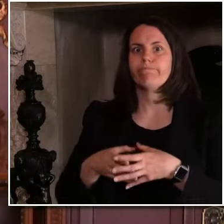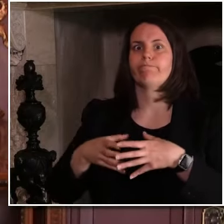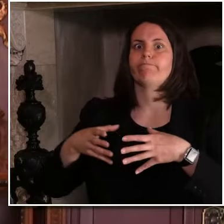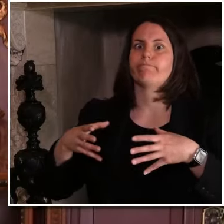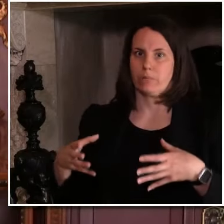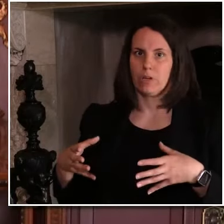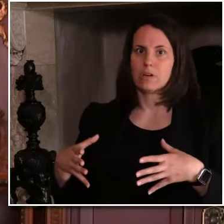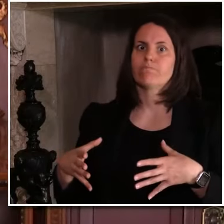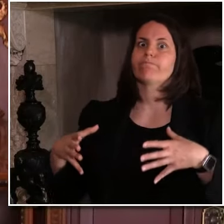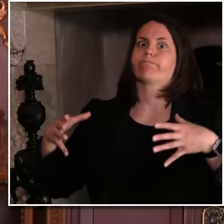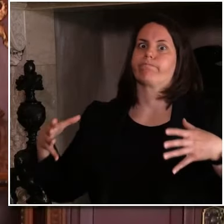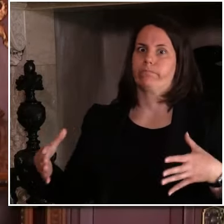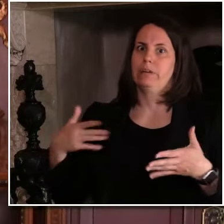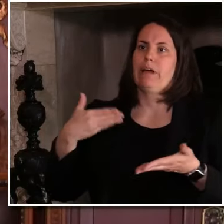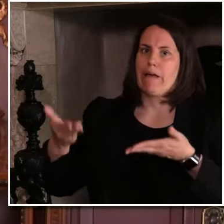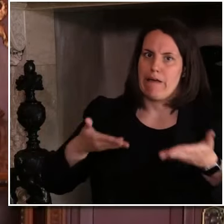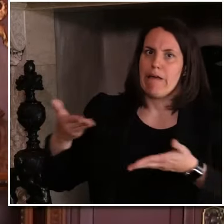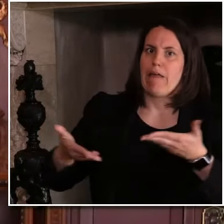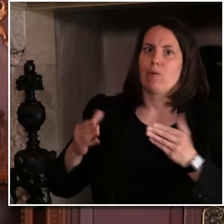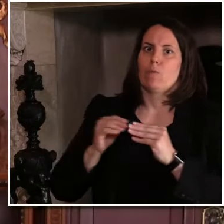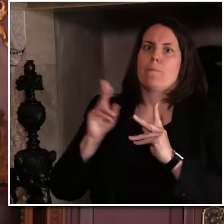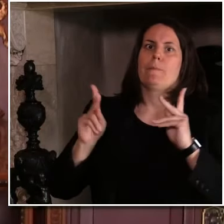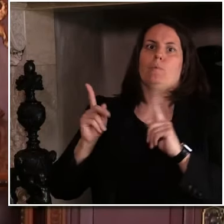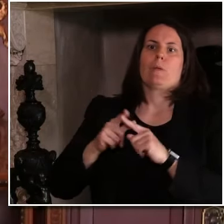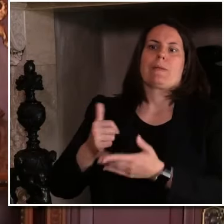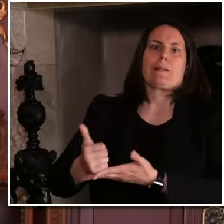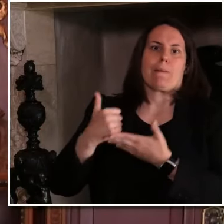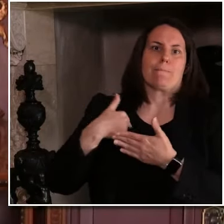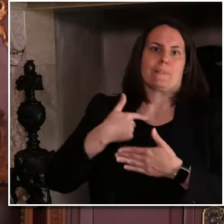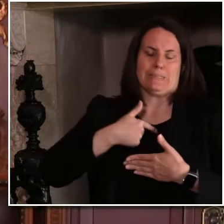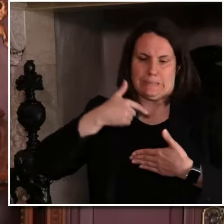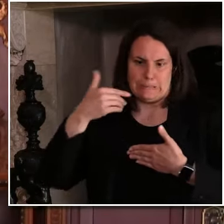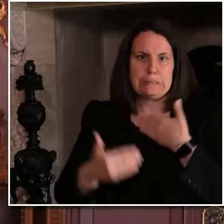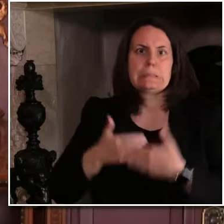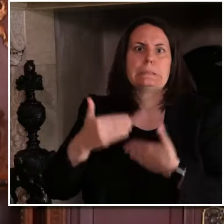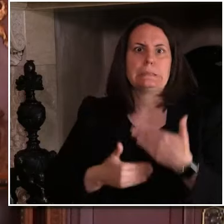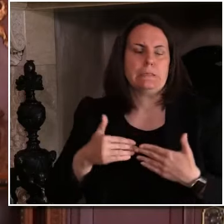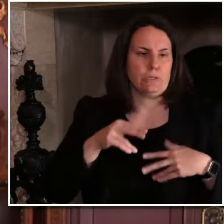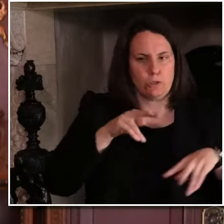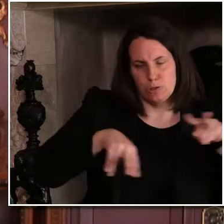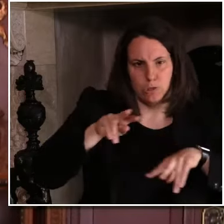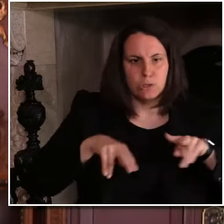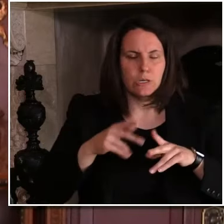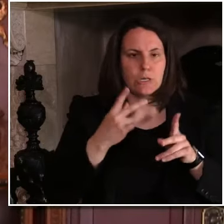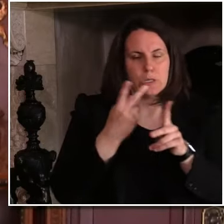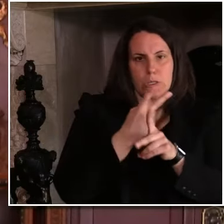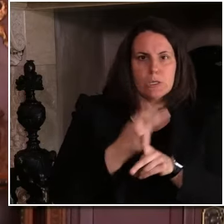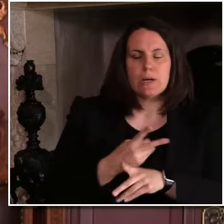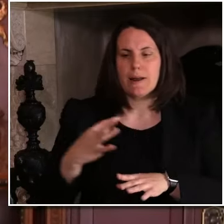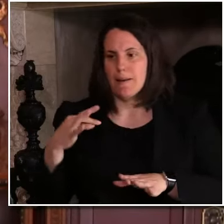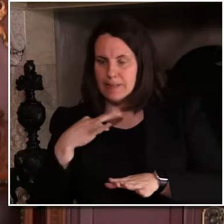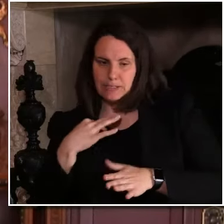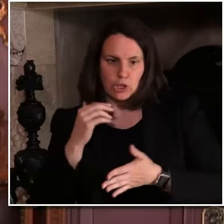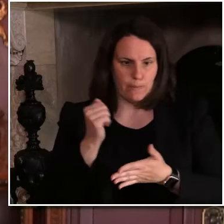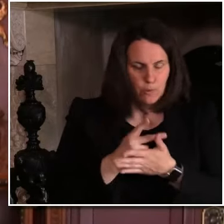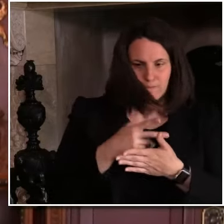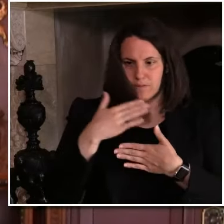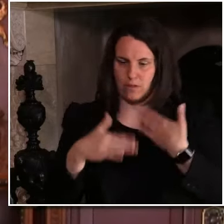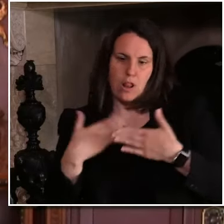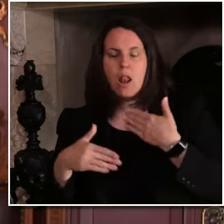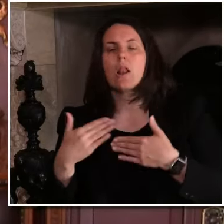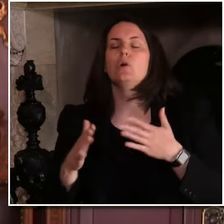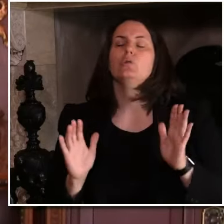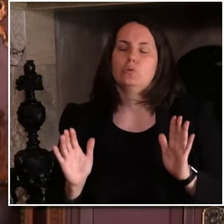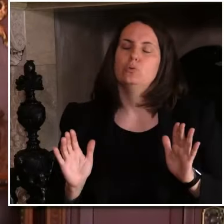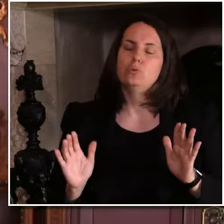out to hire people to be more efficient and process those claims easier.